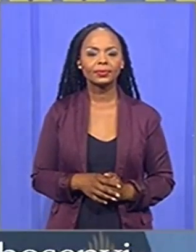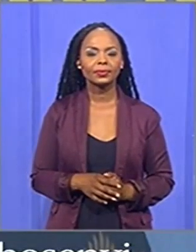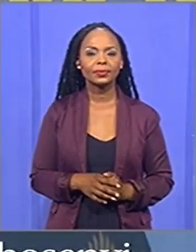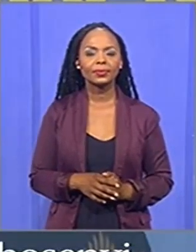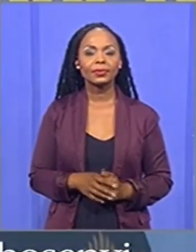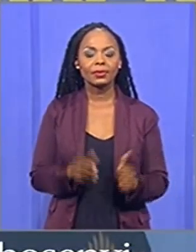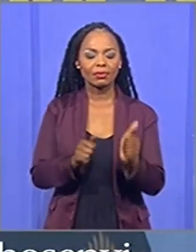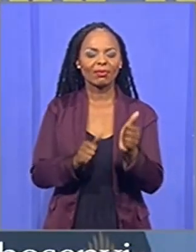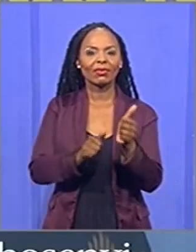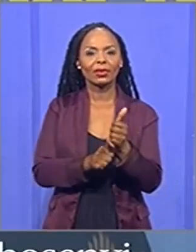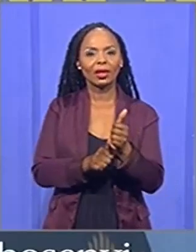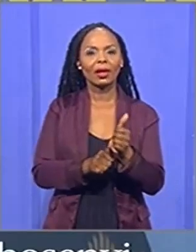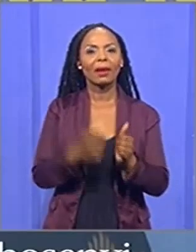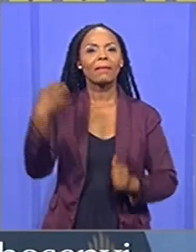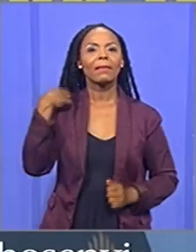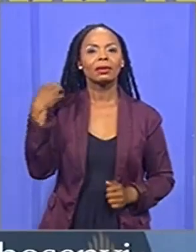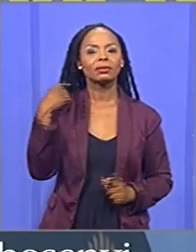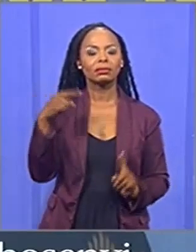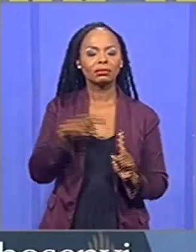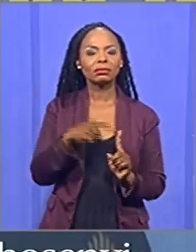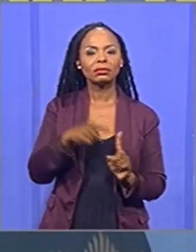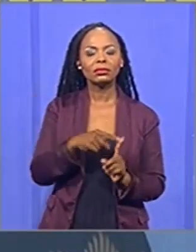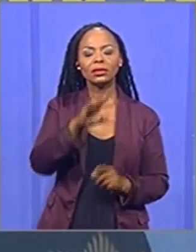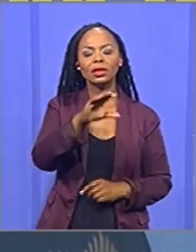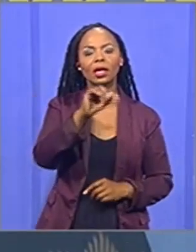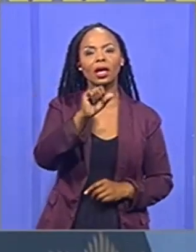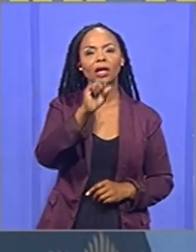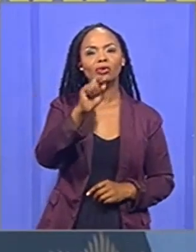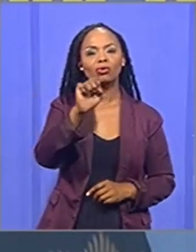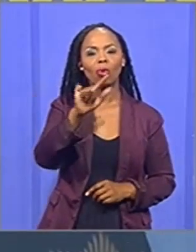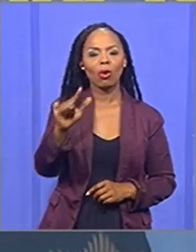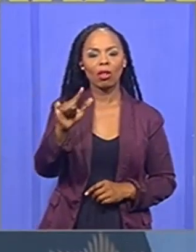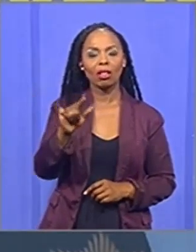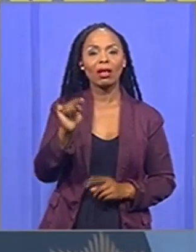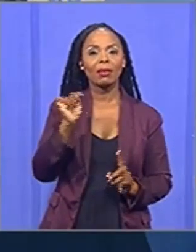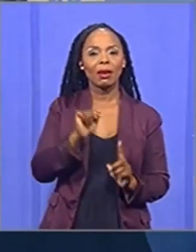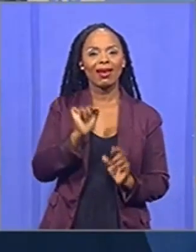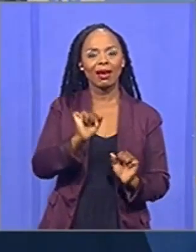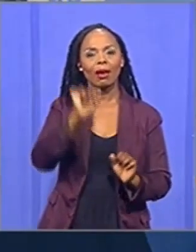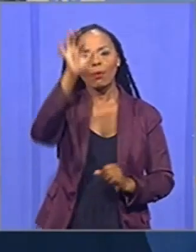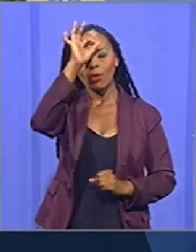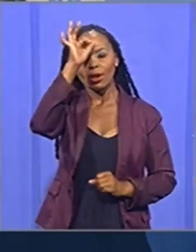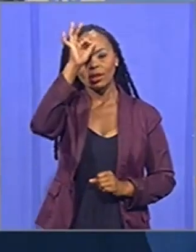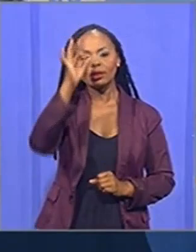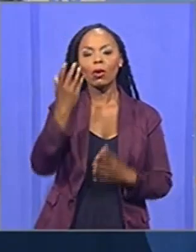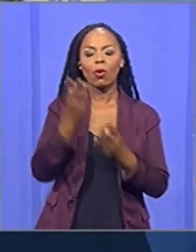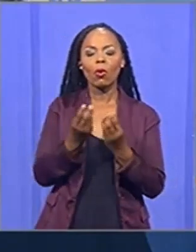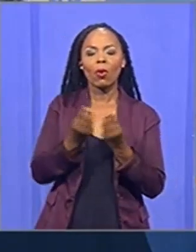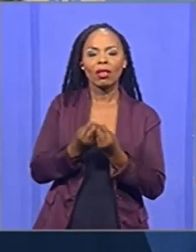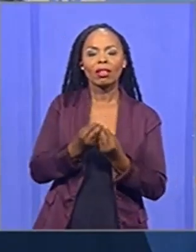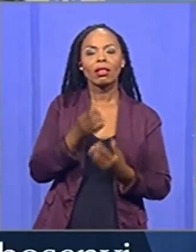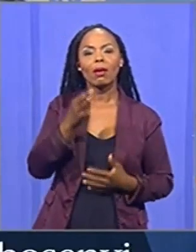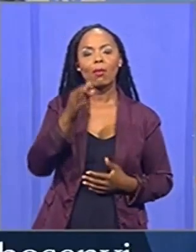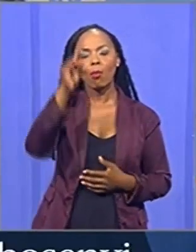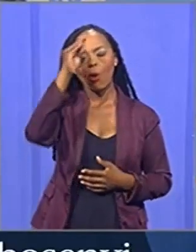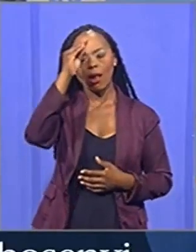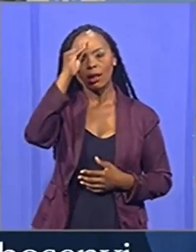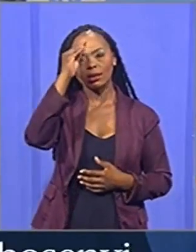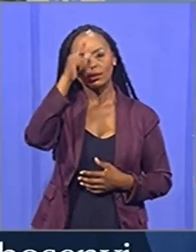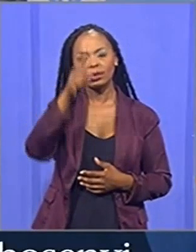Motlatšatona ya maphodisa Castle Mathale o be a farafarolwe ke bahlankedi ba mmušo le maphodisa ge a thakgola lesolo la go thibela bosenyi sehleng se sa matsolo